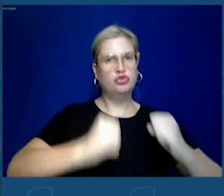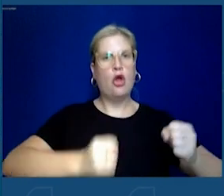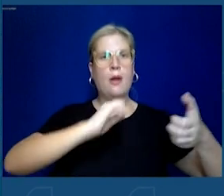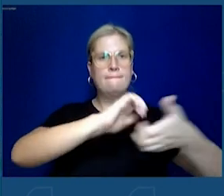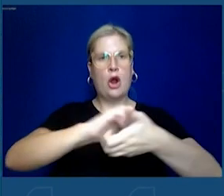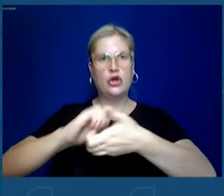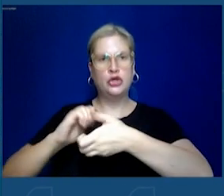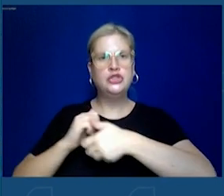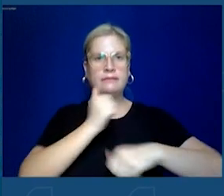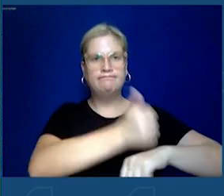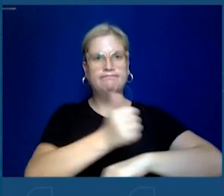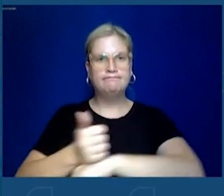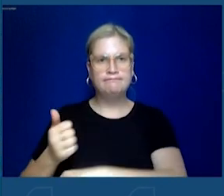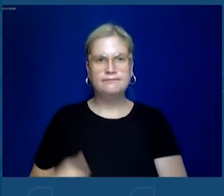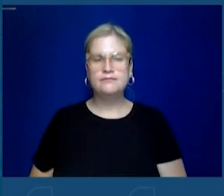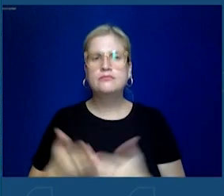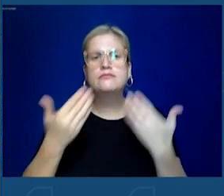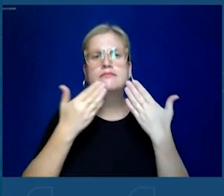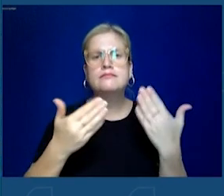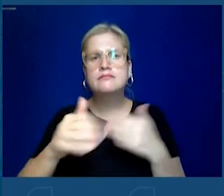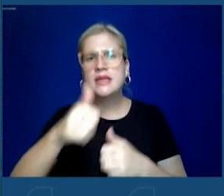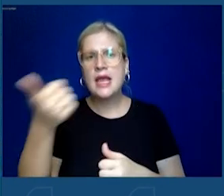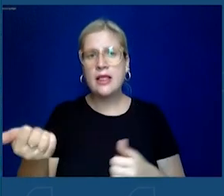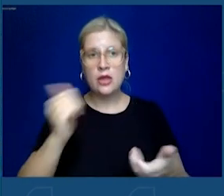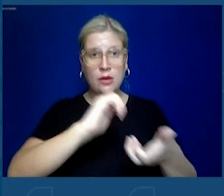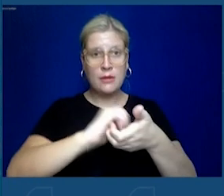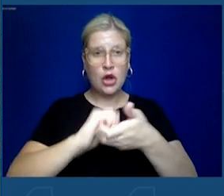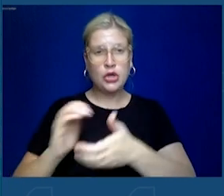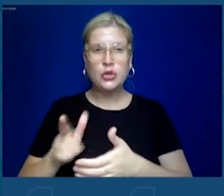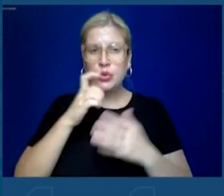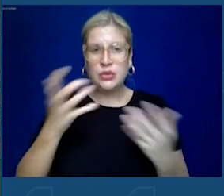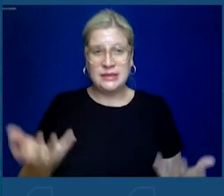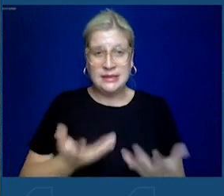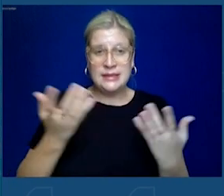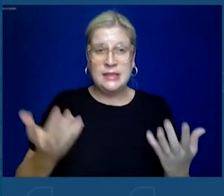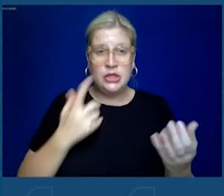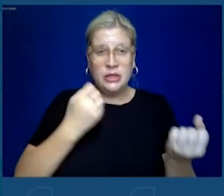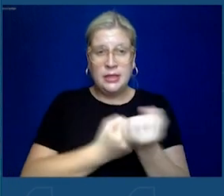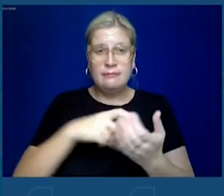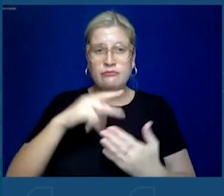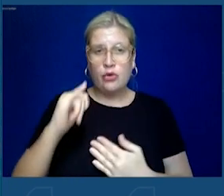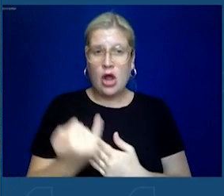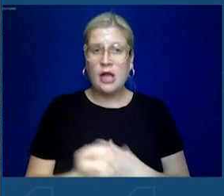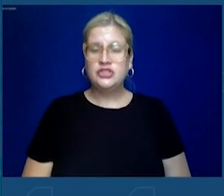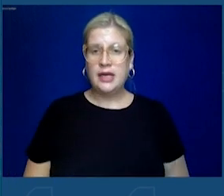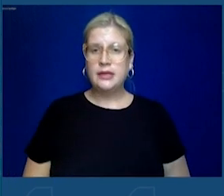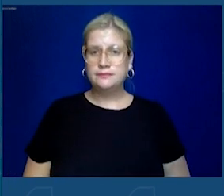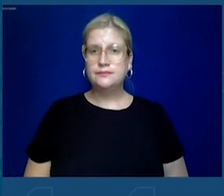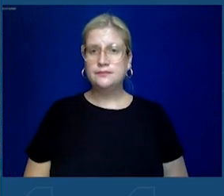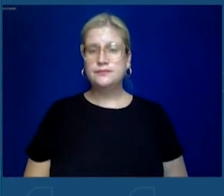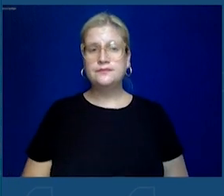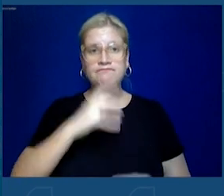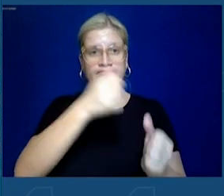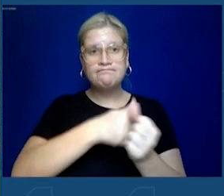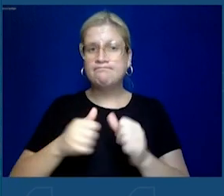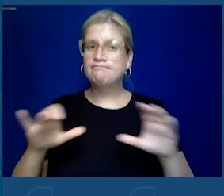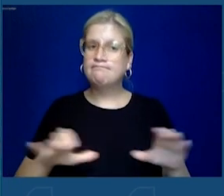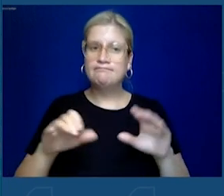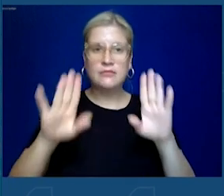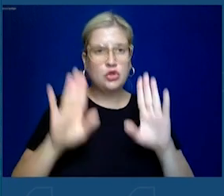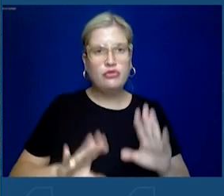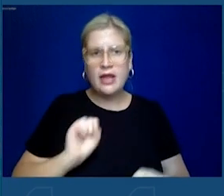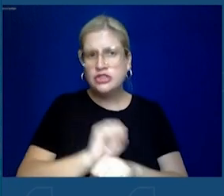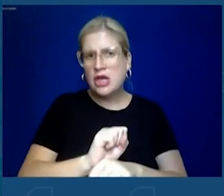all of the other partners who are here on this project, who have done such a great job.